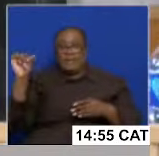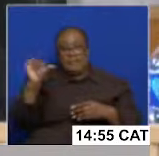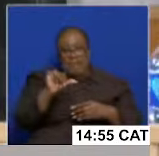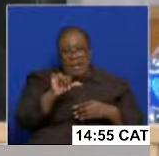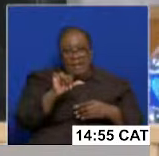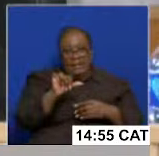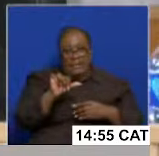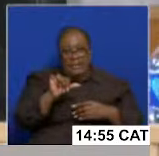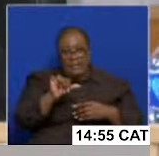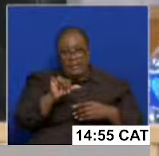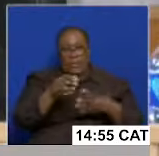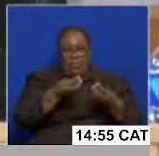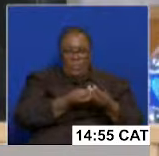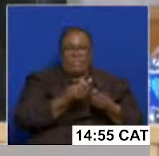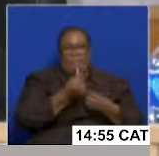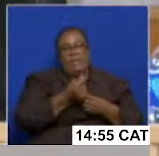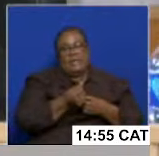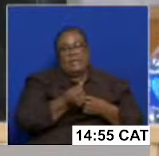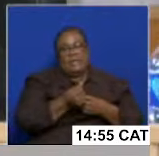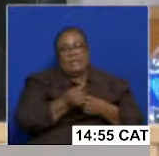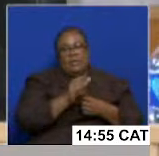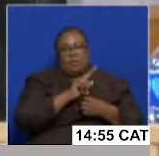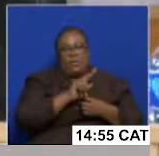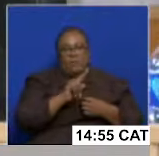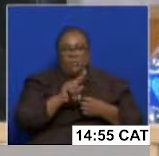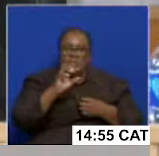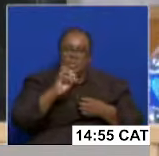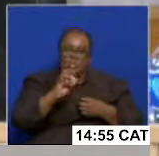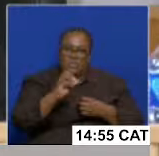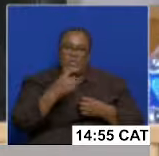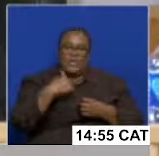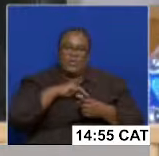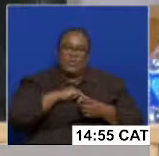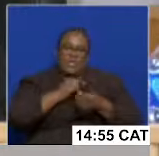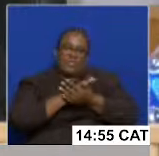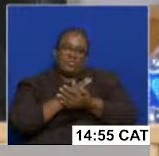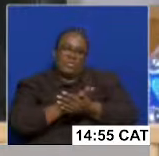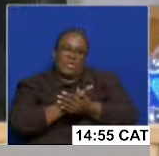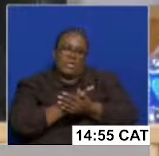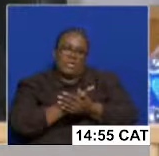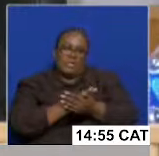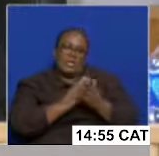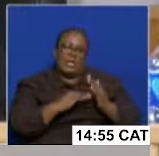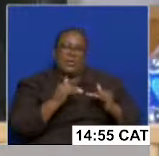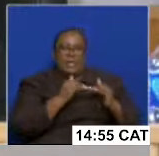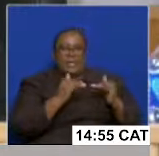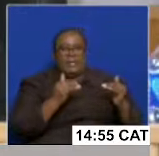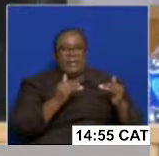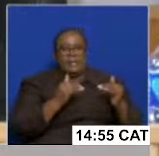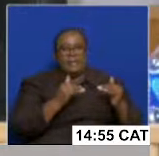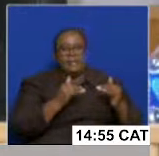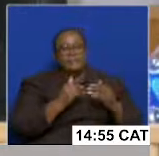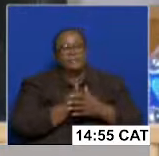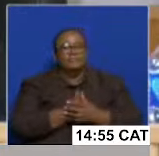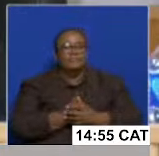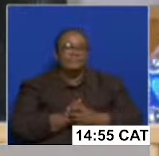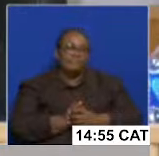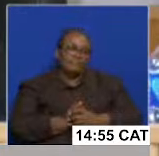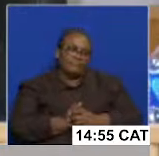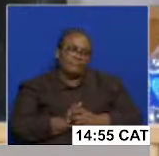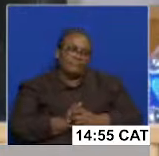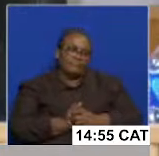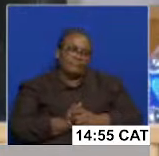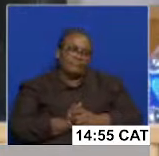110. And then we shared it equally amongst the 5 of us. Okay. Now, we